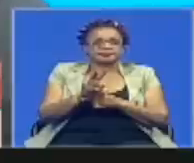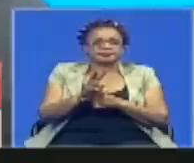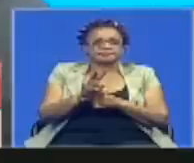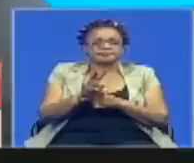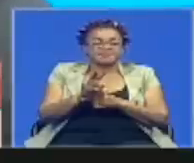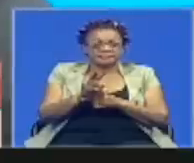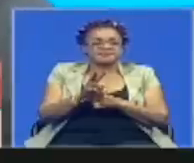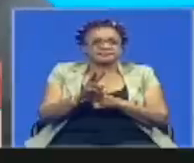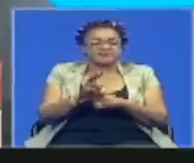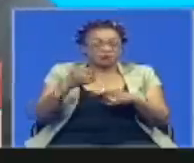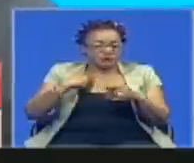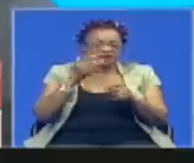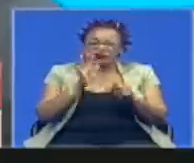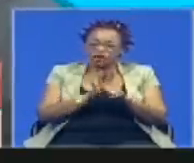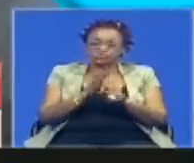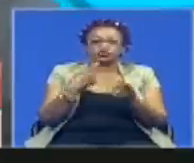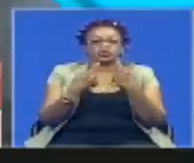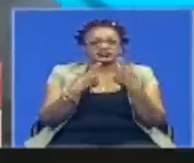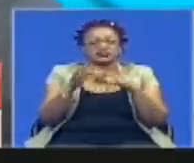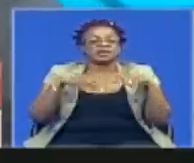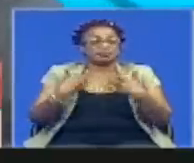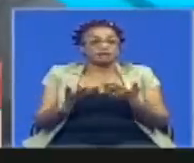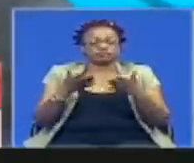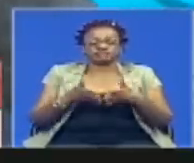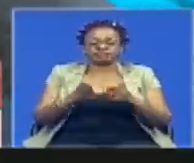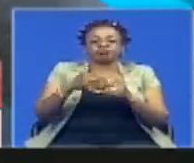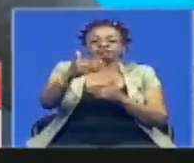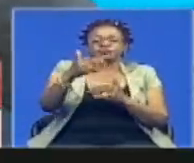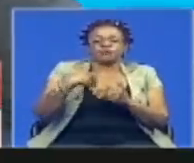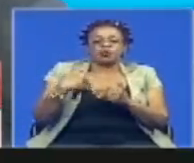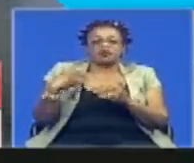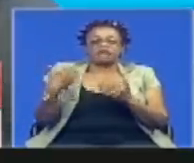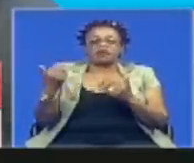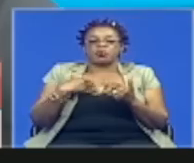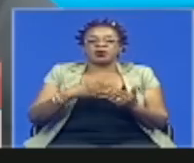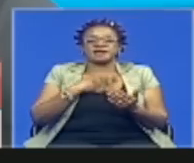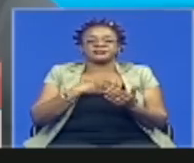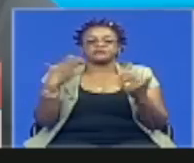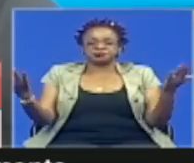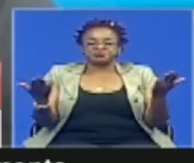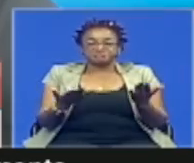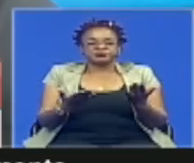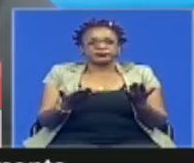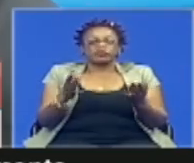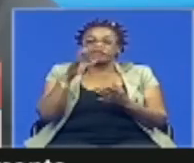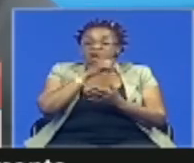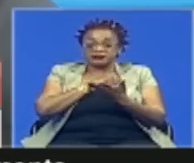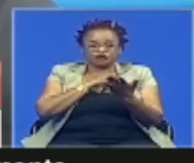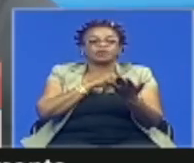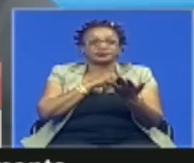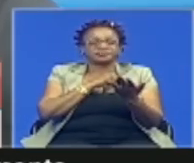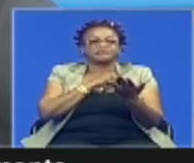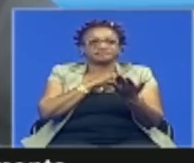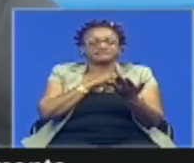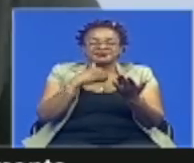We have plenty to discuss about the road ahead. Let me bring out my guest right now. Daisy Amdany is back with us after a while. We have missed you on our air. Yeah, I've missed being